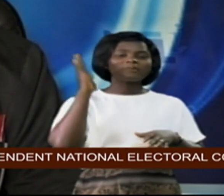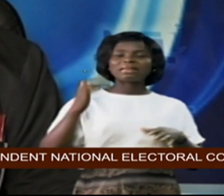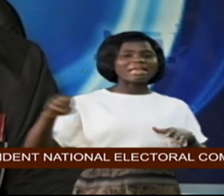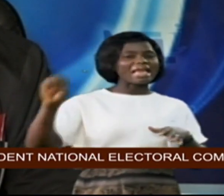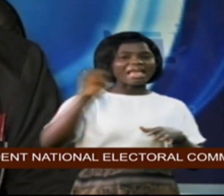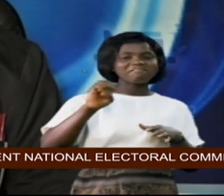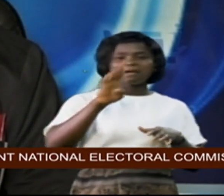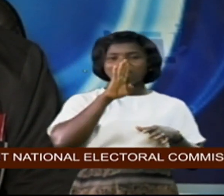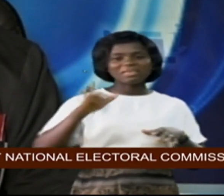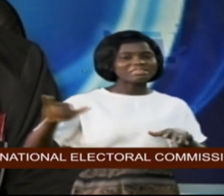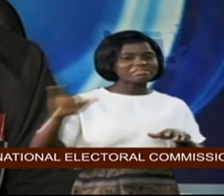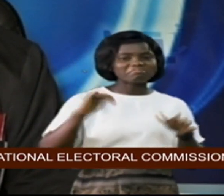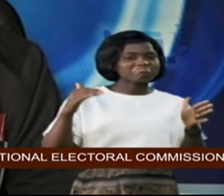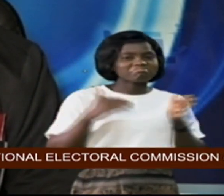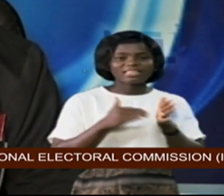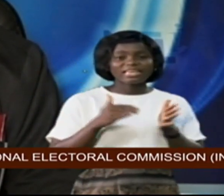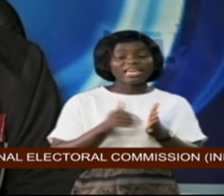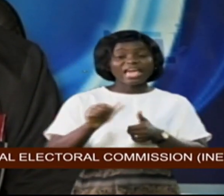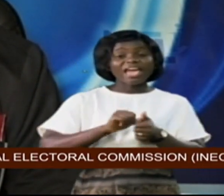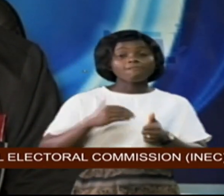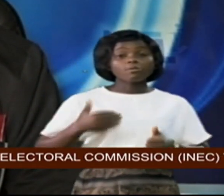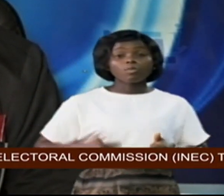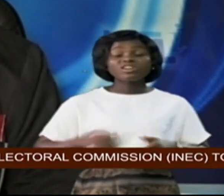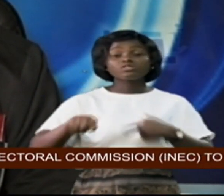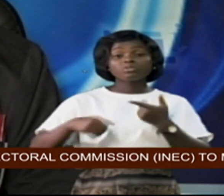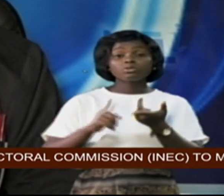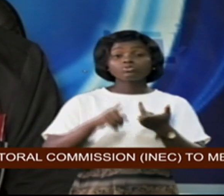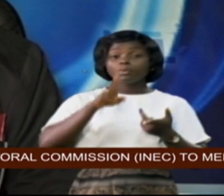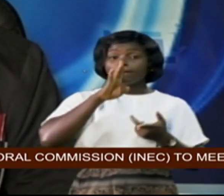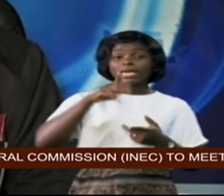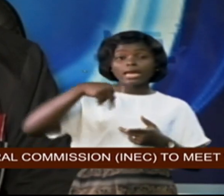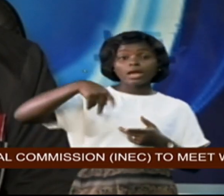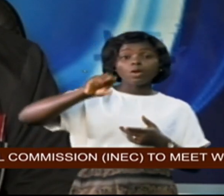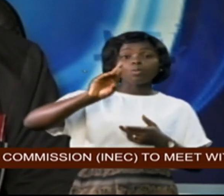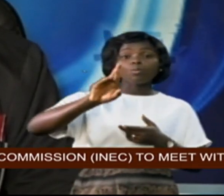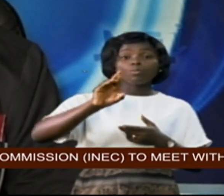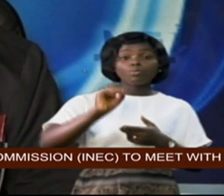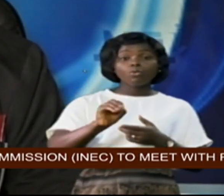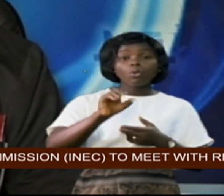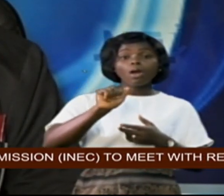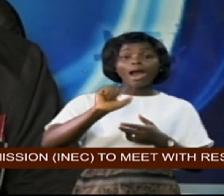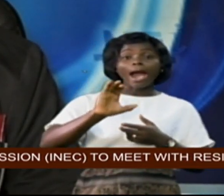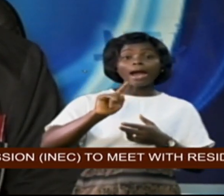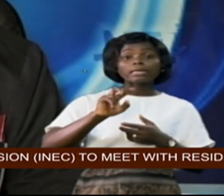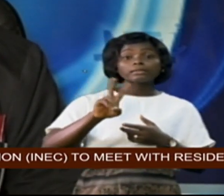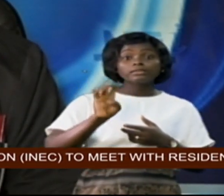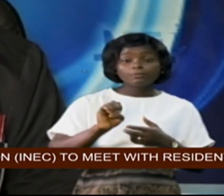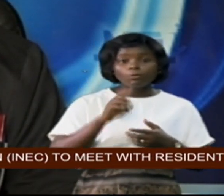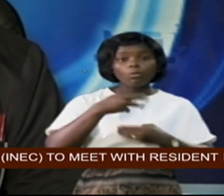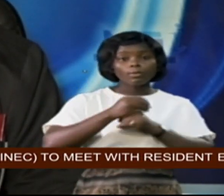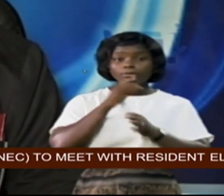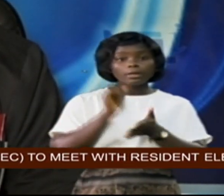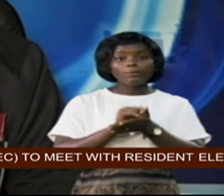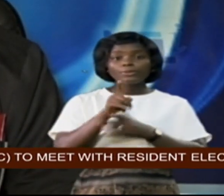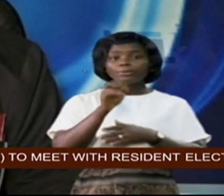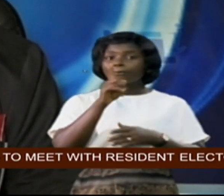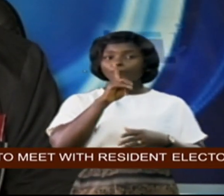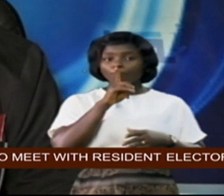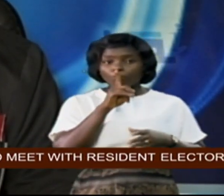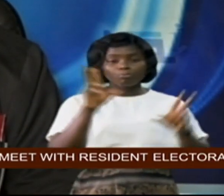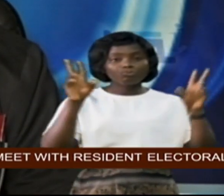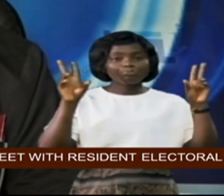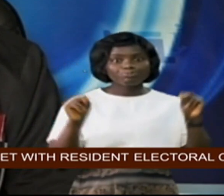again. Everybody is going to be proactive. We are going to make sure that we don't keep quiet. We are going to make